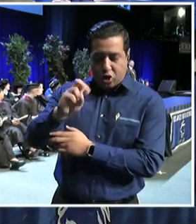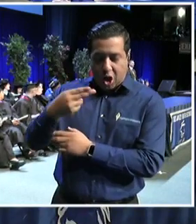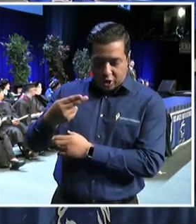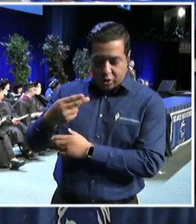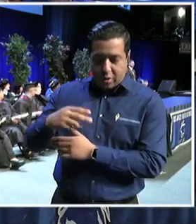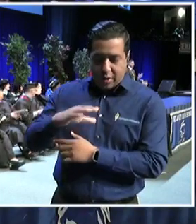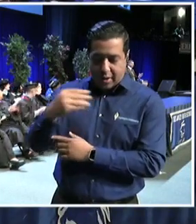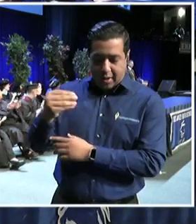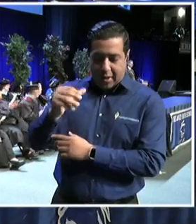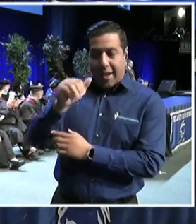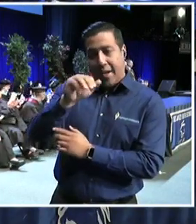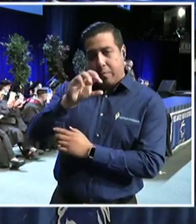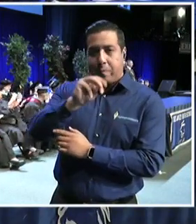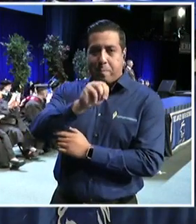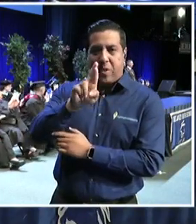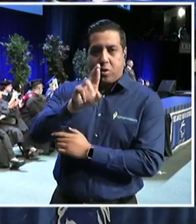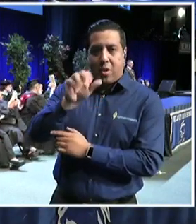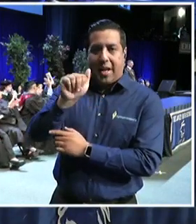Dekaney.